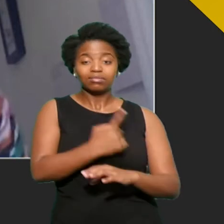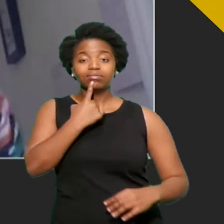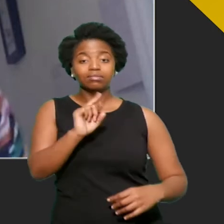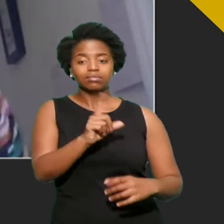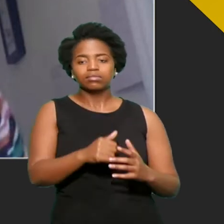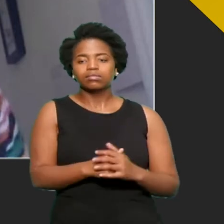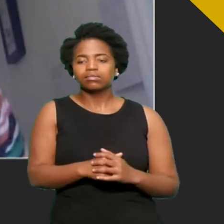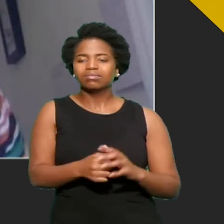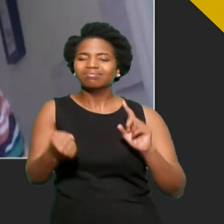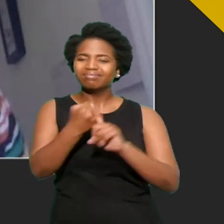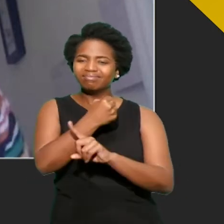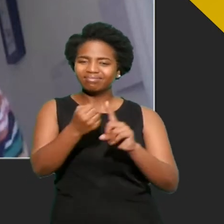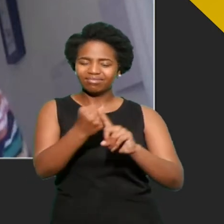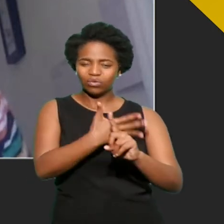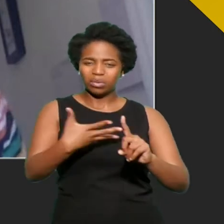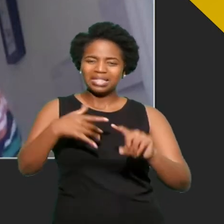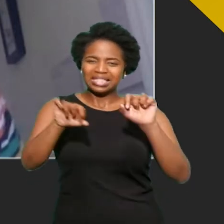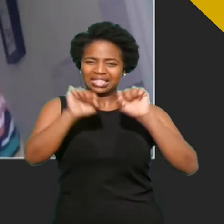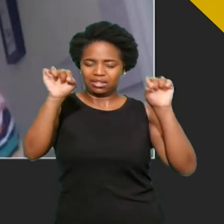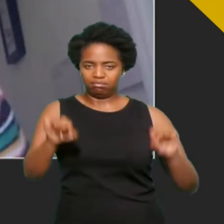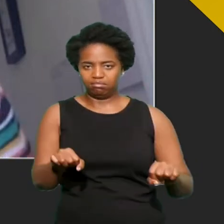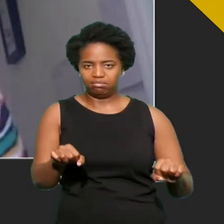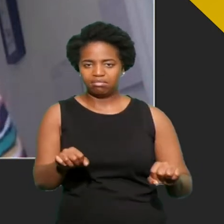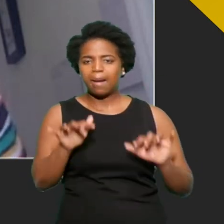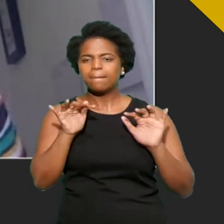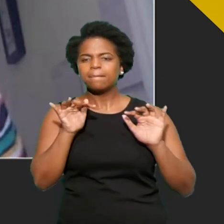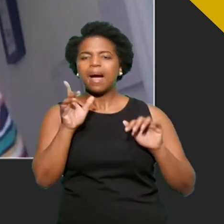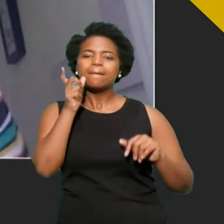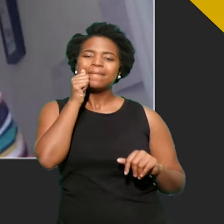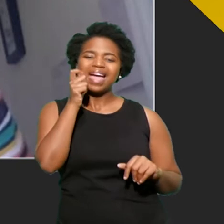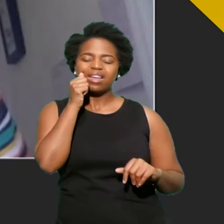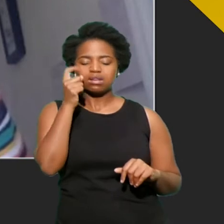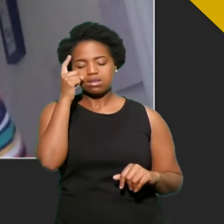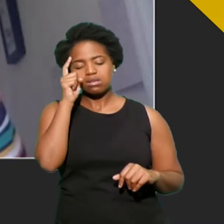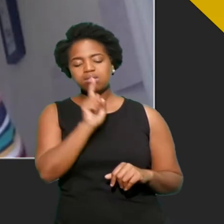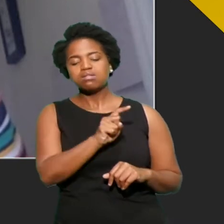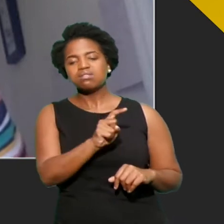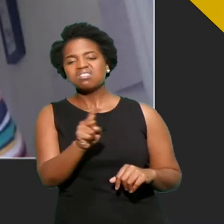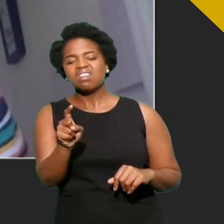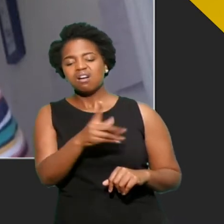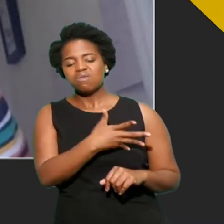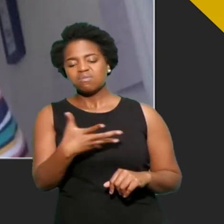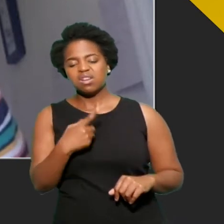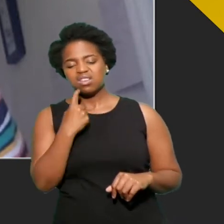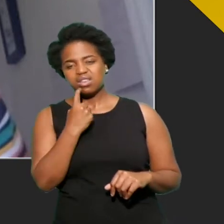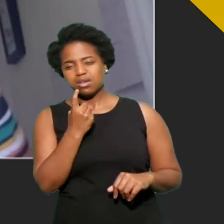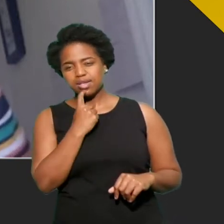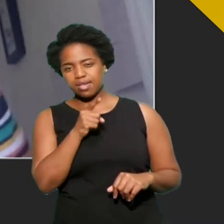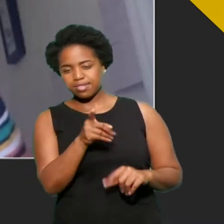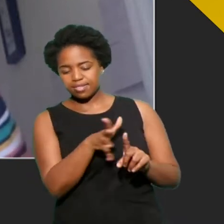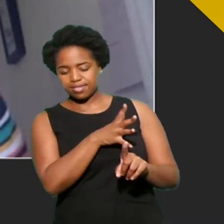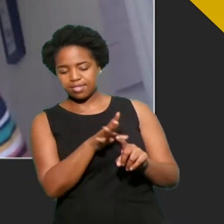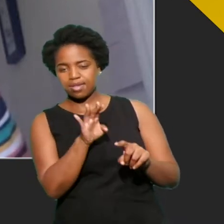Violence against women is a system. Yes. And so perpetrators are part of the system. Yes. And so you can